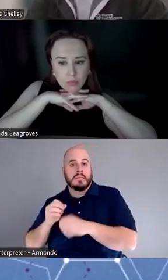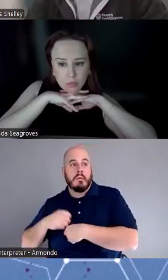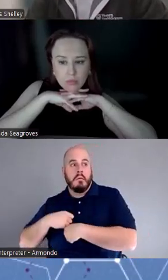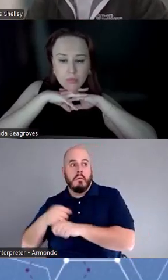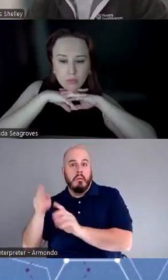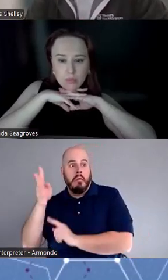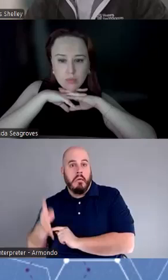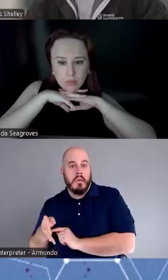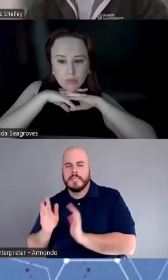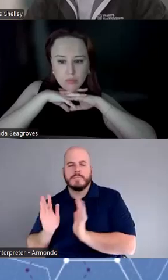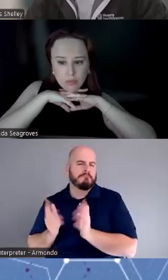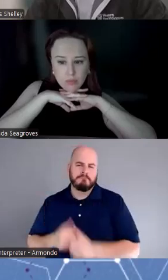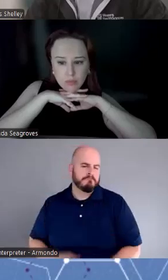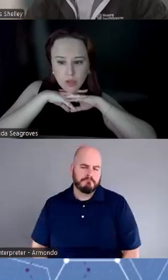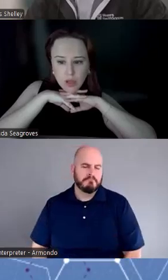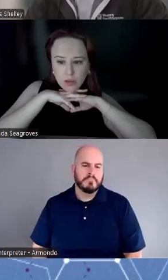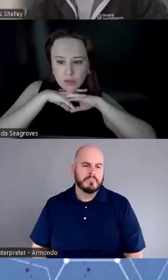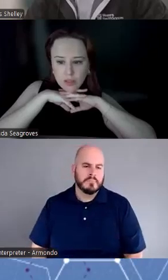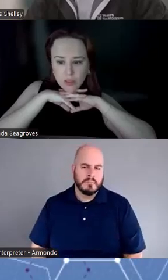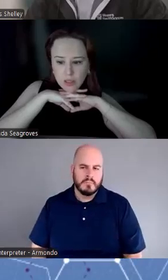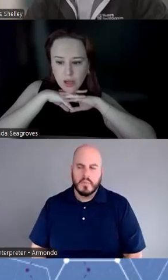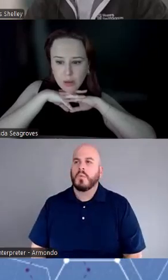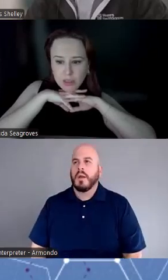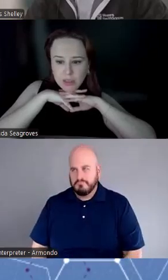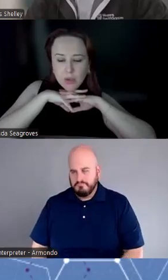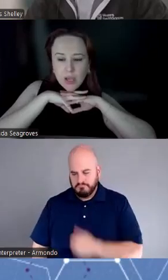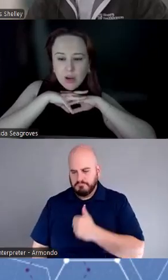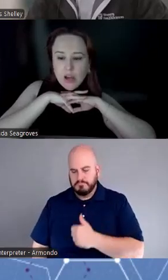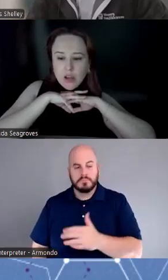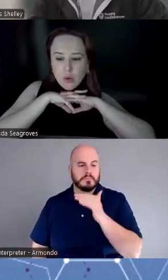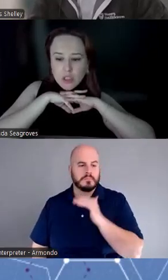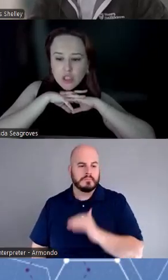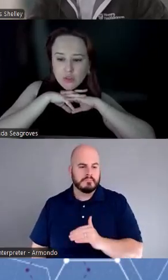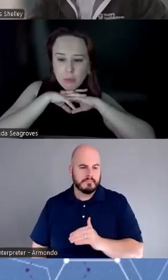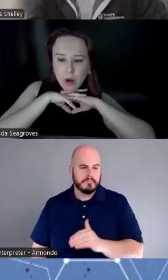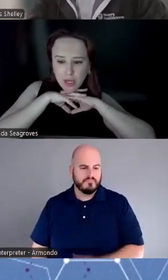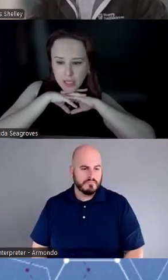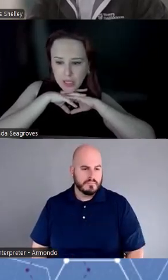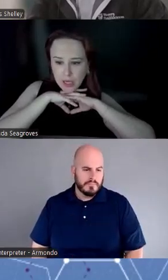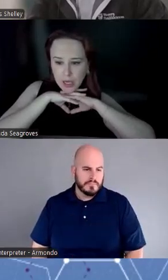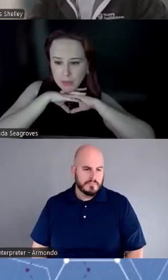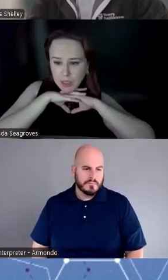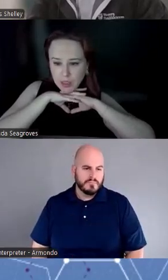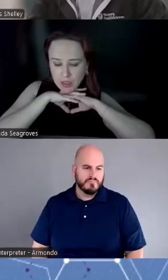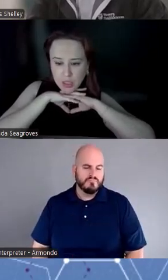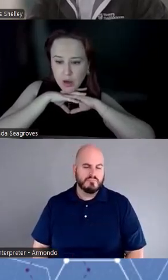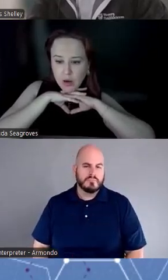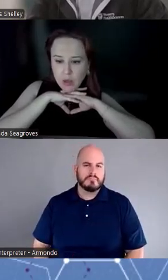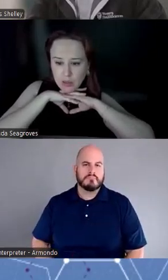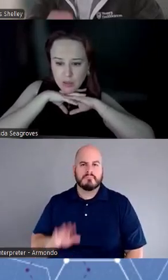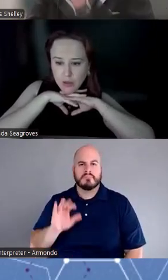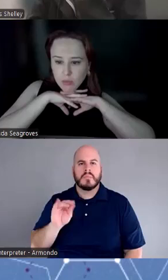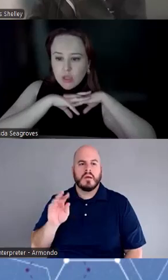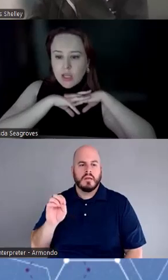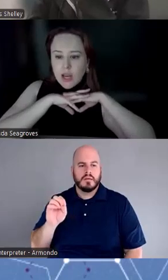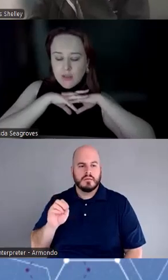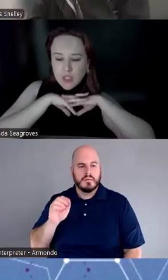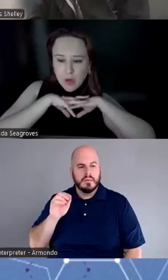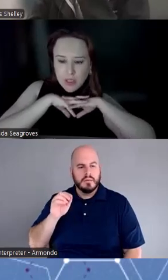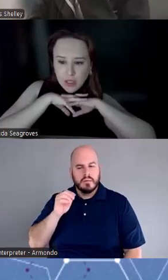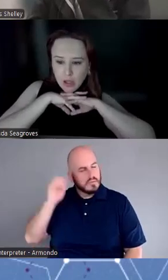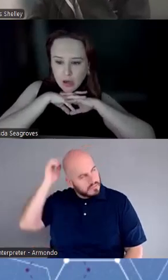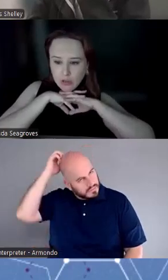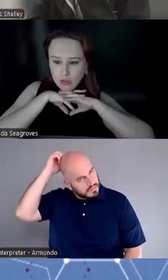list on that. No. Okay. And so we have another question from Bonnie. So, really kind